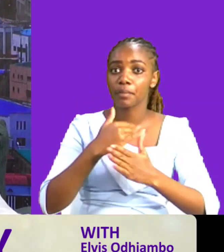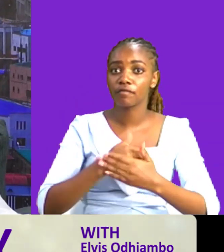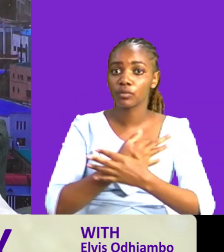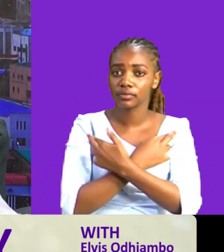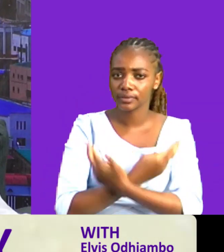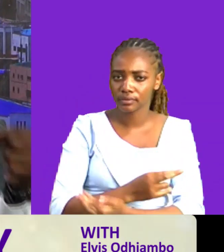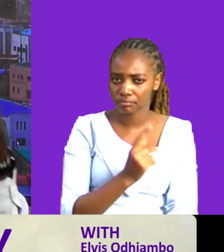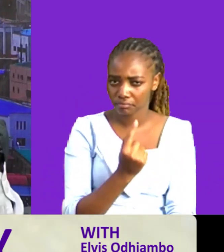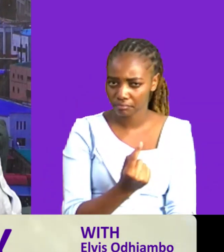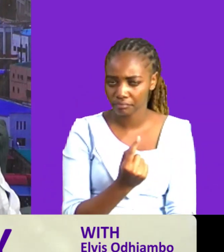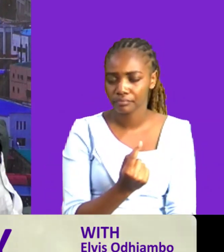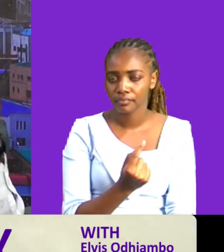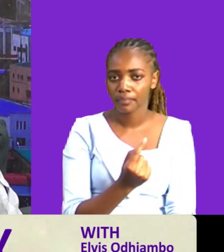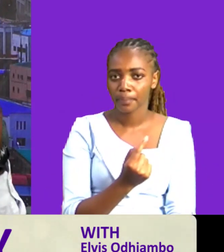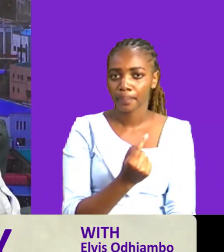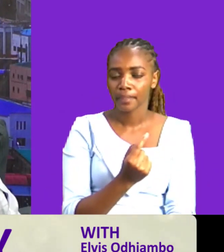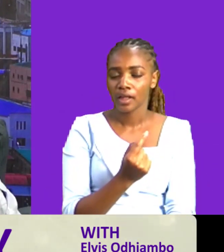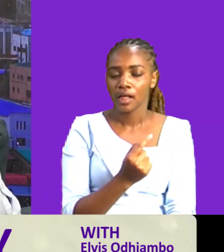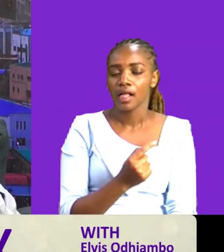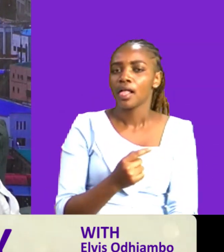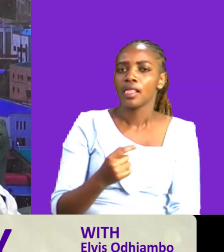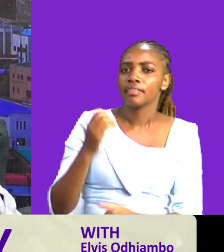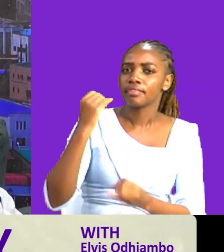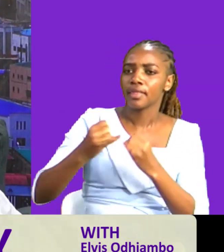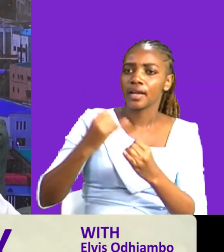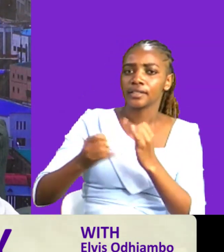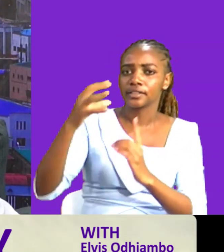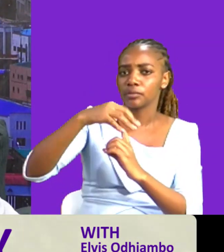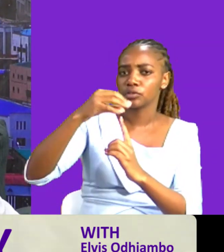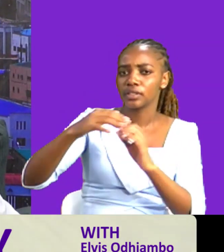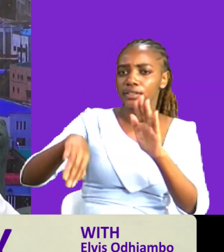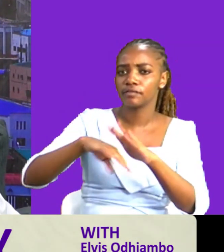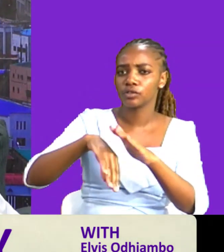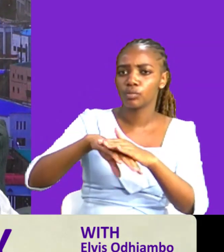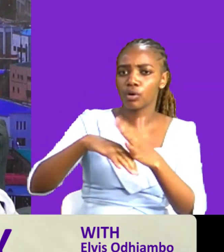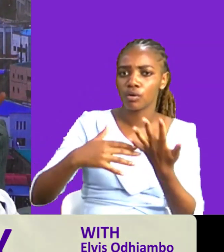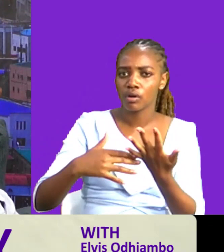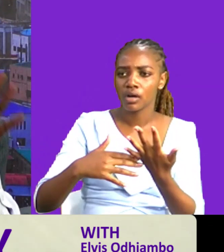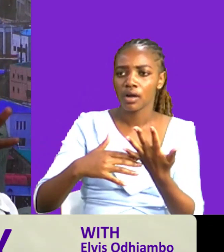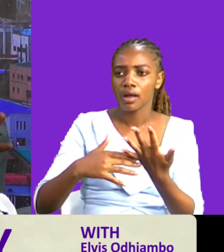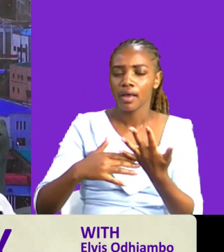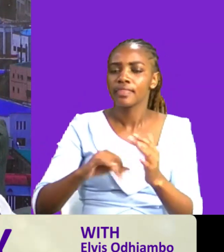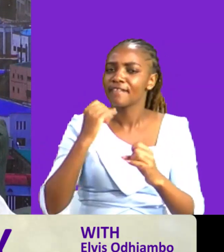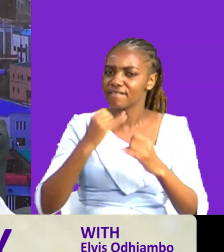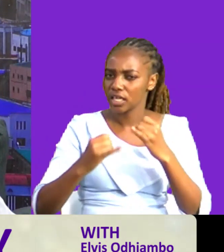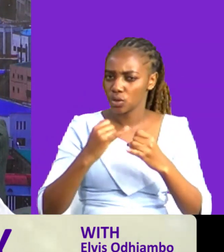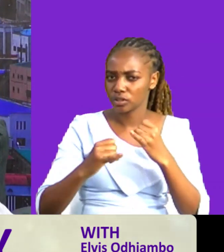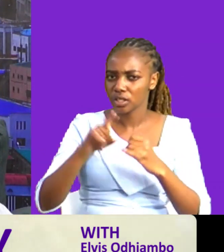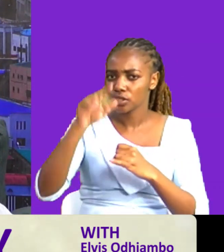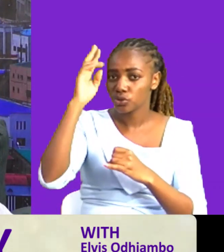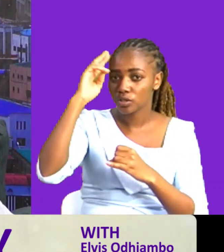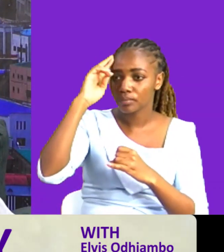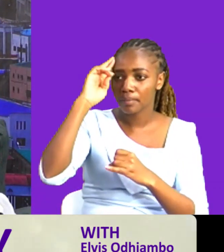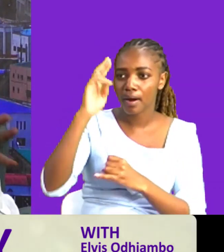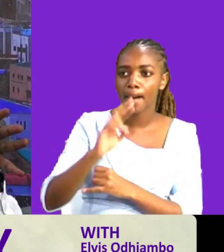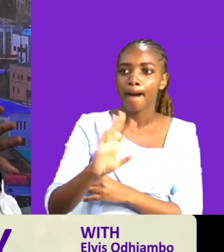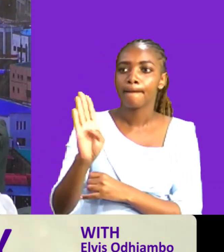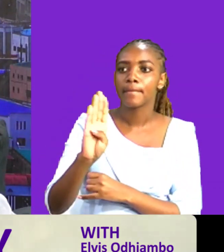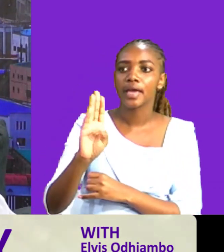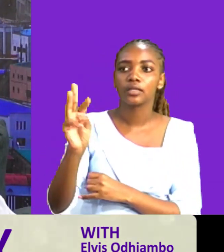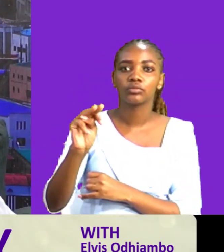breather, the last Champions League football tournaments, that is the finals. Remember Bayern Munich in